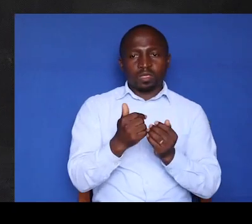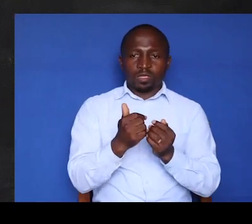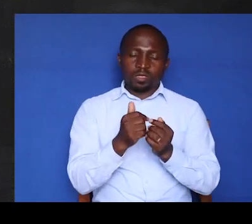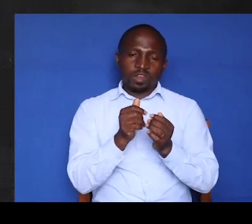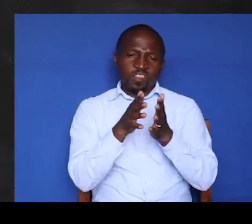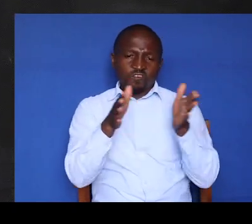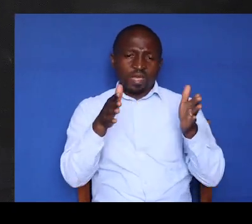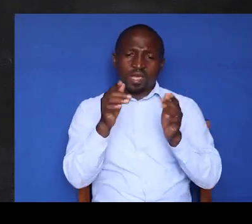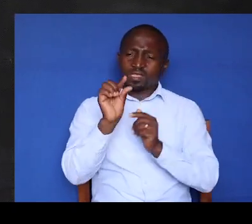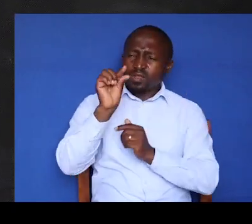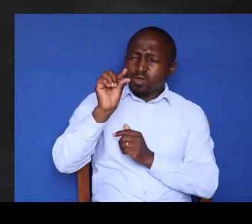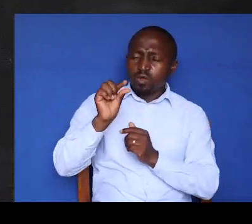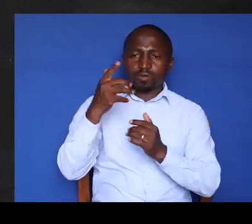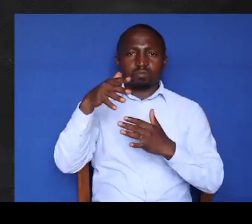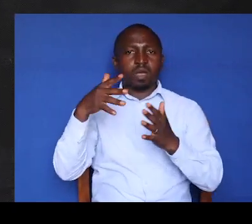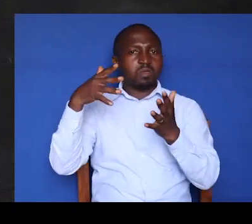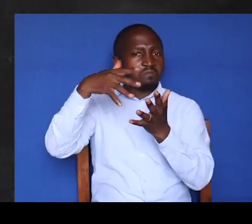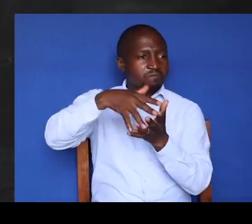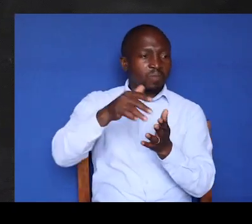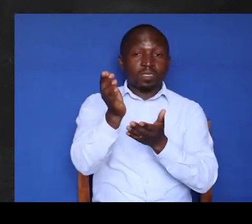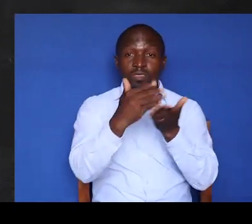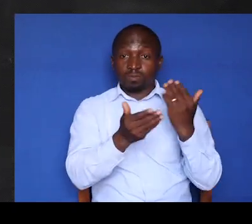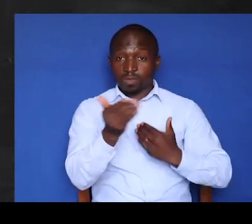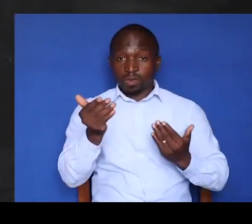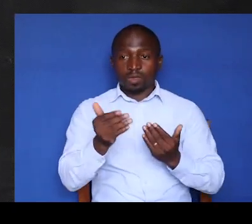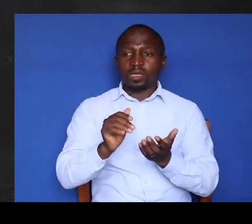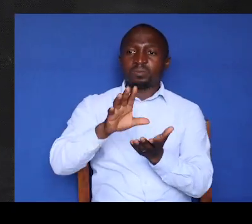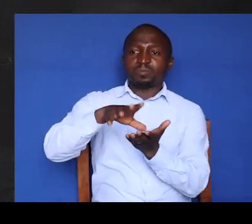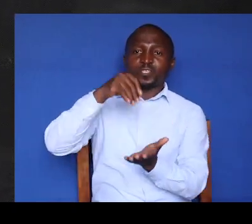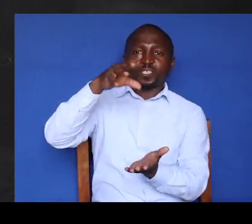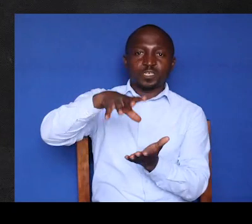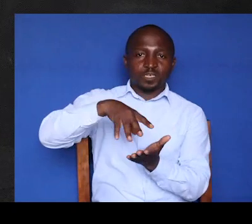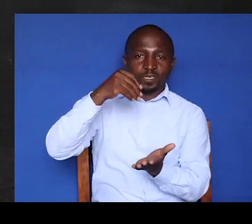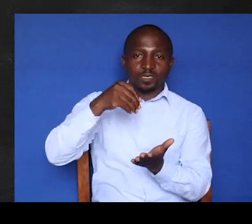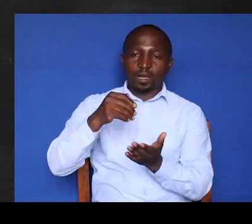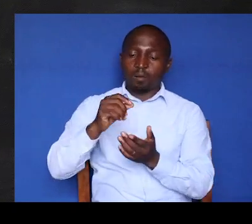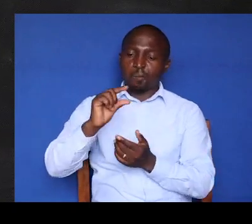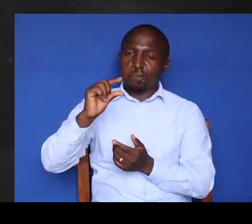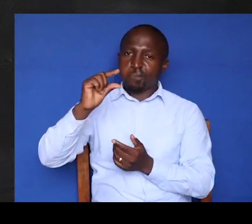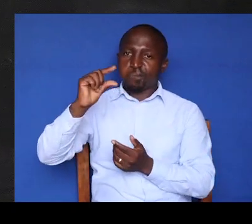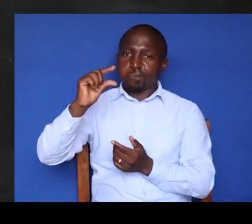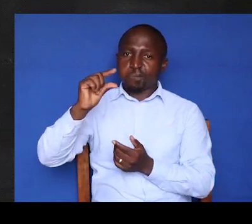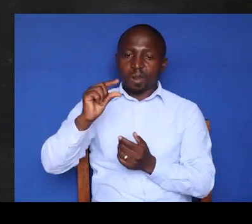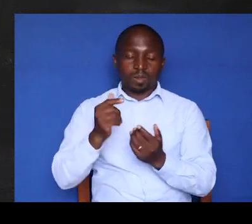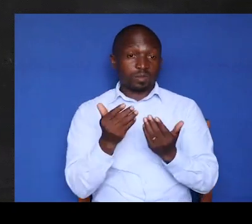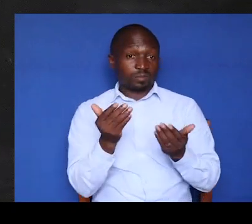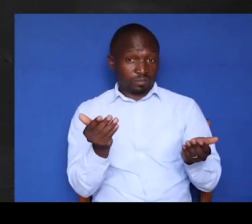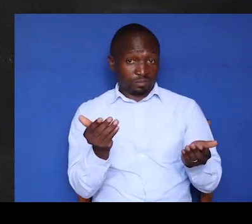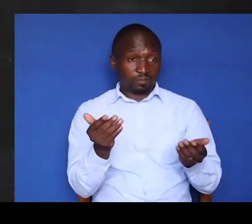spaces. Other areas used to have sandy soil, soil of large